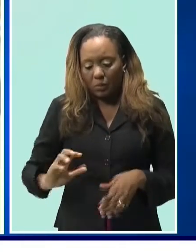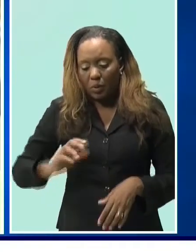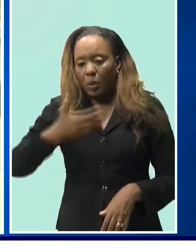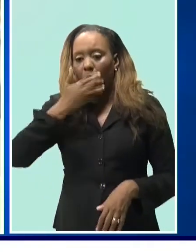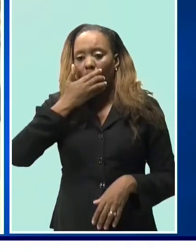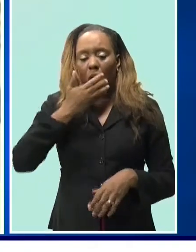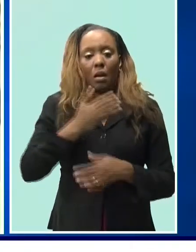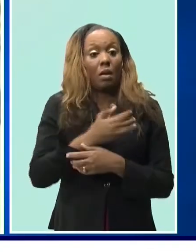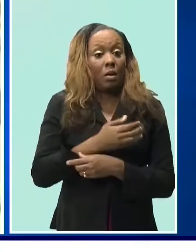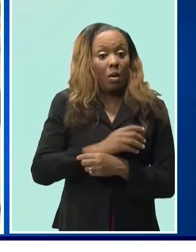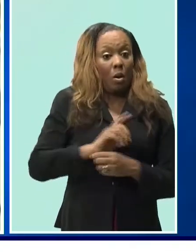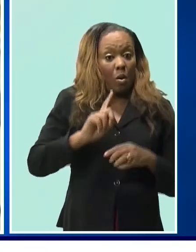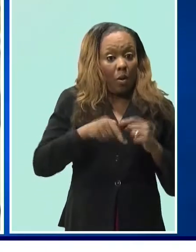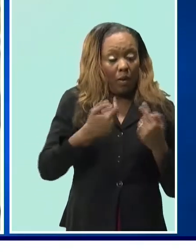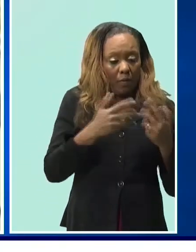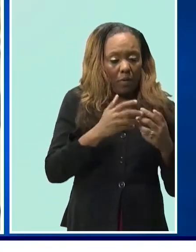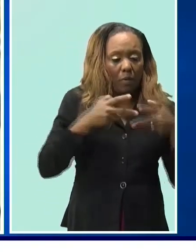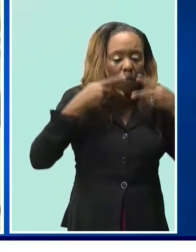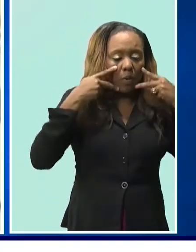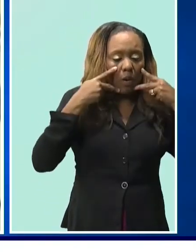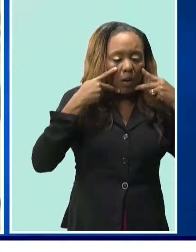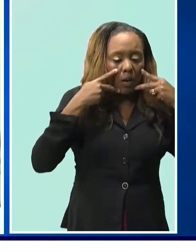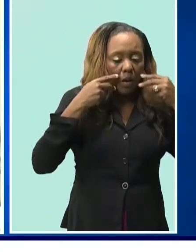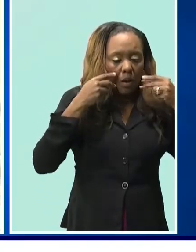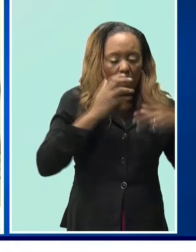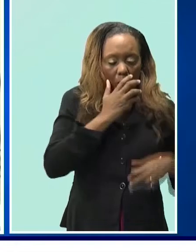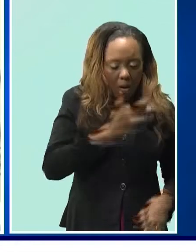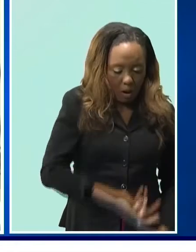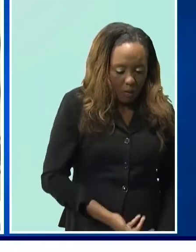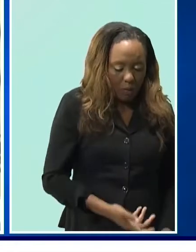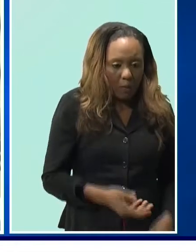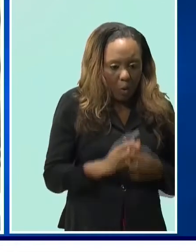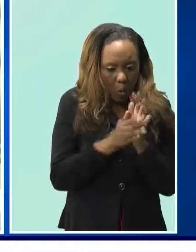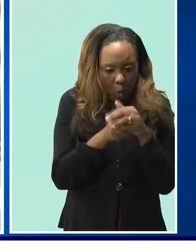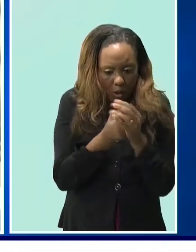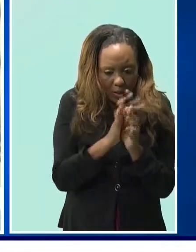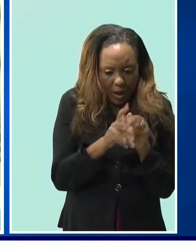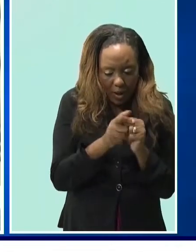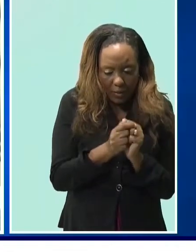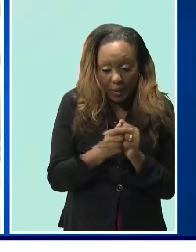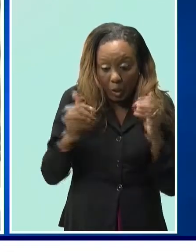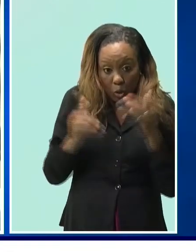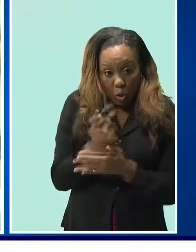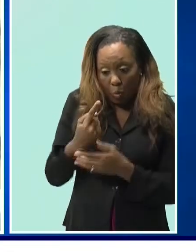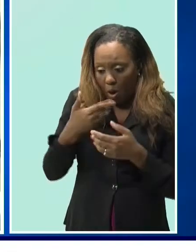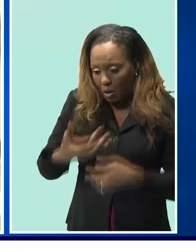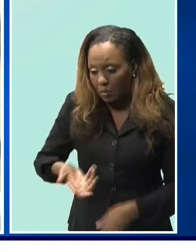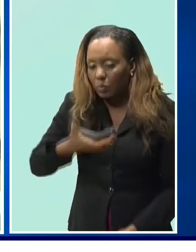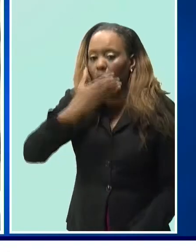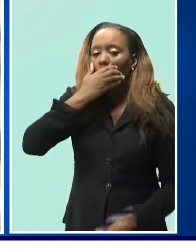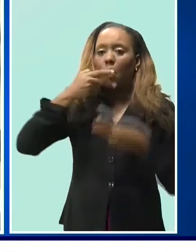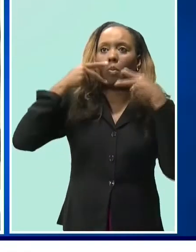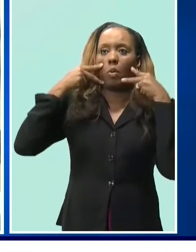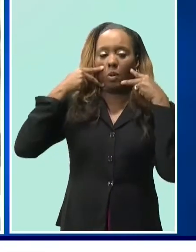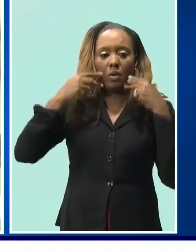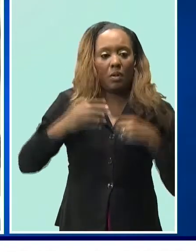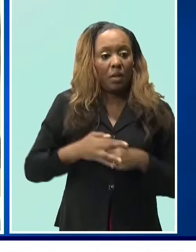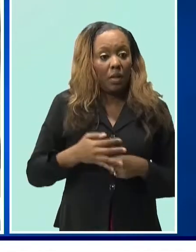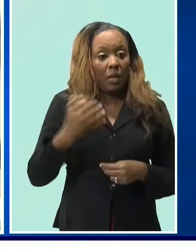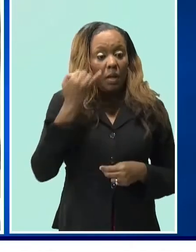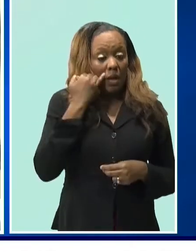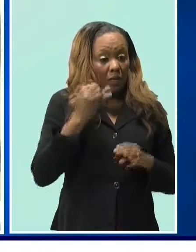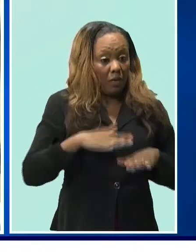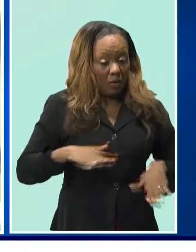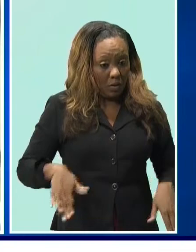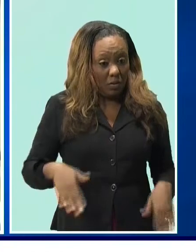before touching the new clean one. Cloth masks should not be placed on children under 2 years old or anyone who